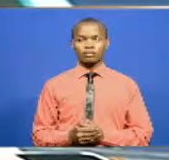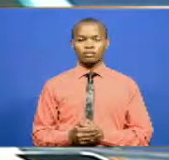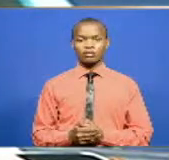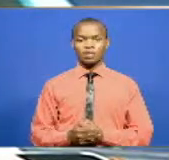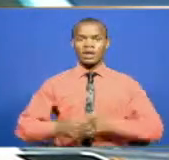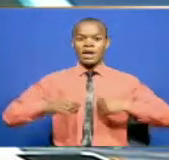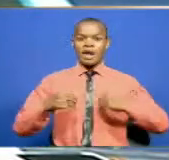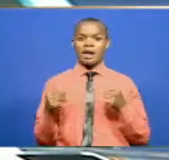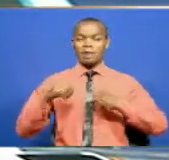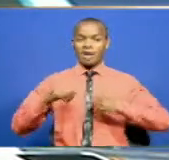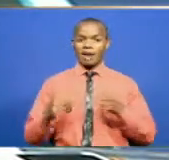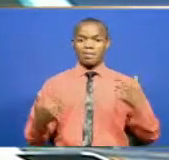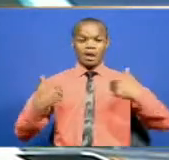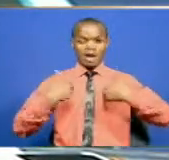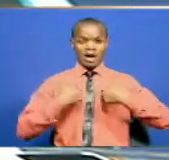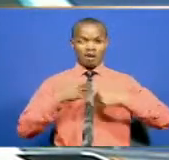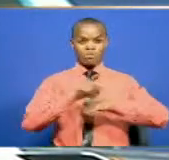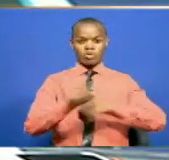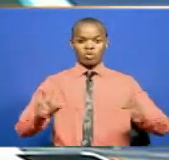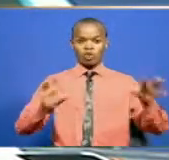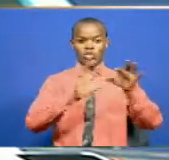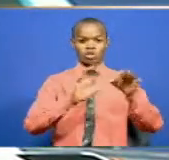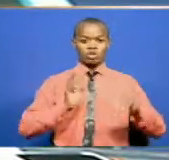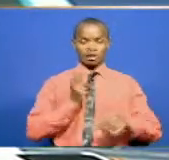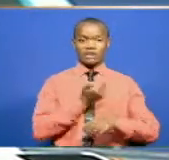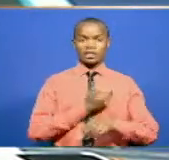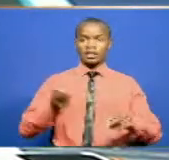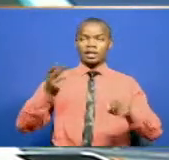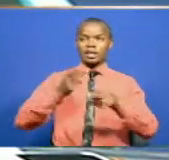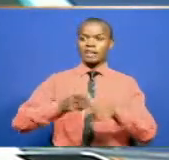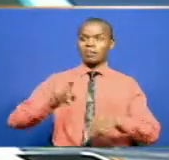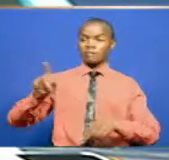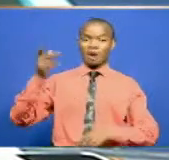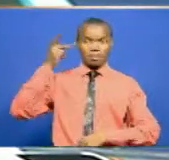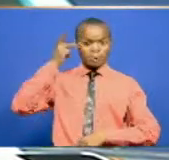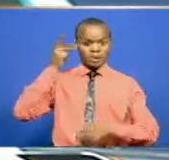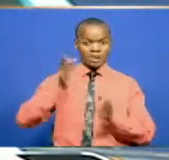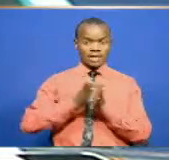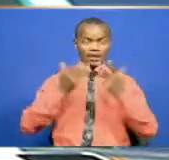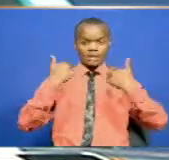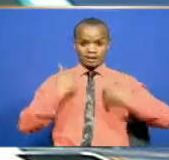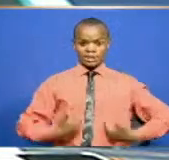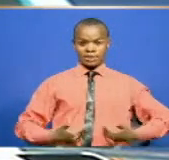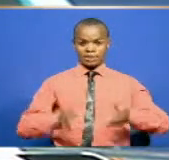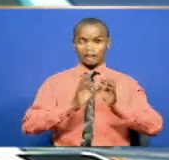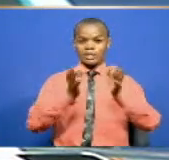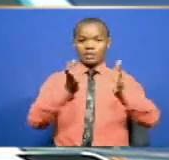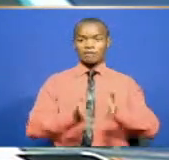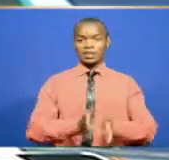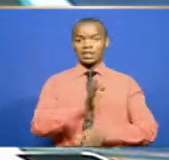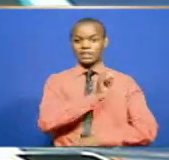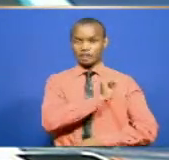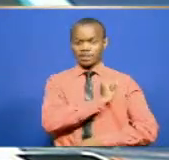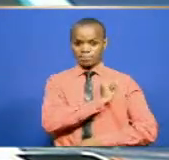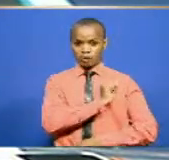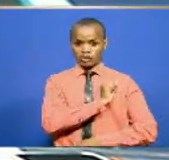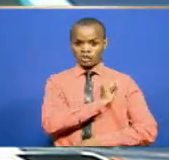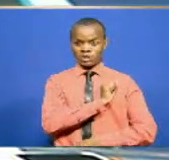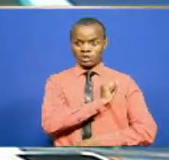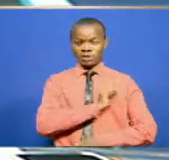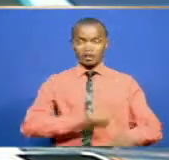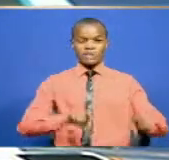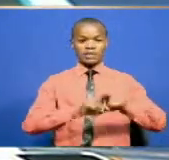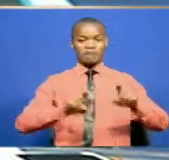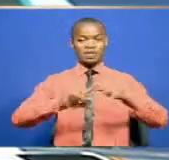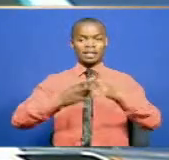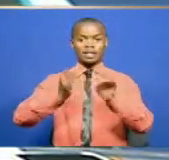Glad to have you join us tonight. My name is Purity Museo, and Simon Karodha is our sign language interpreter tonight. Let's